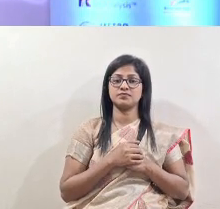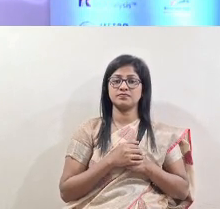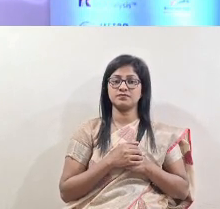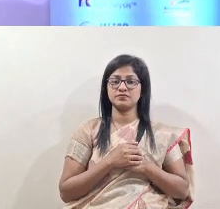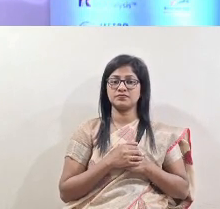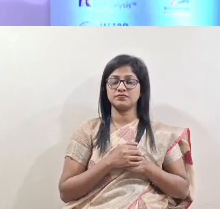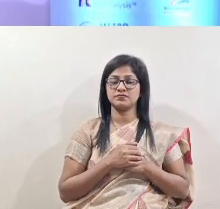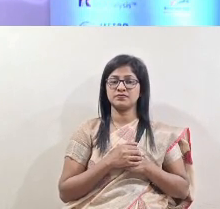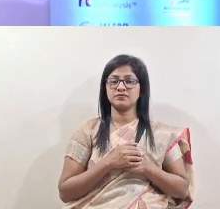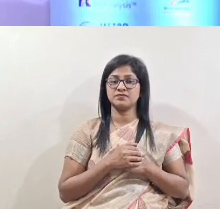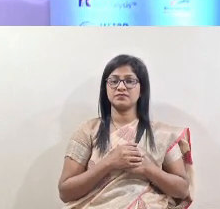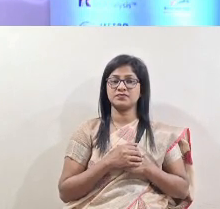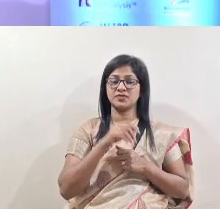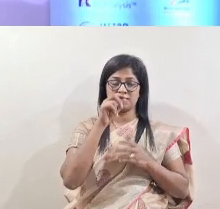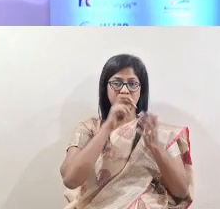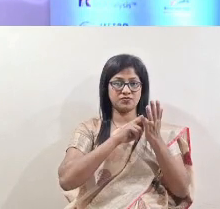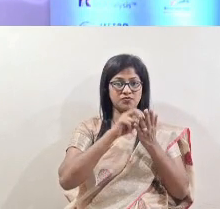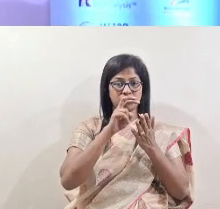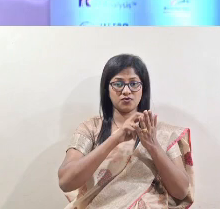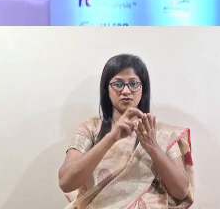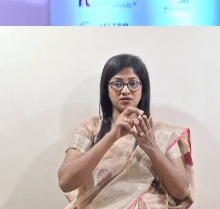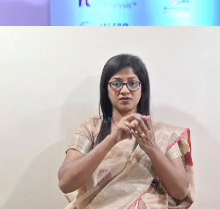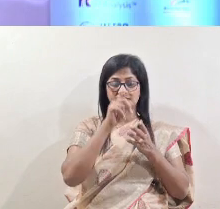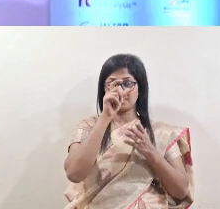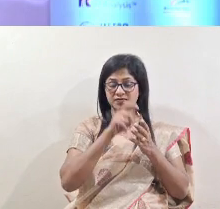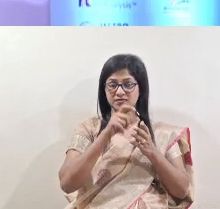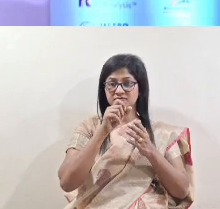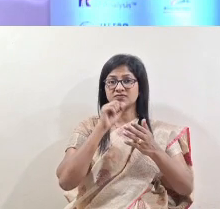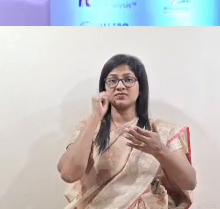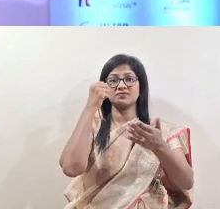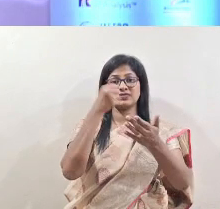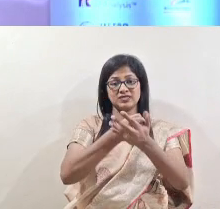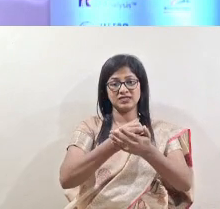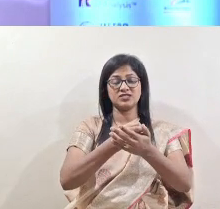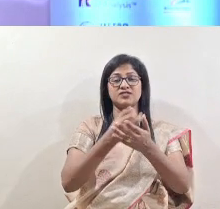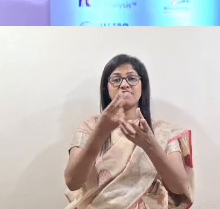how early the pedestrian reaches to his destination.